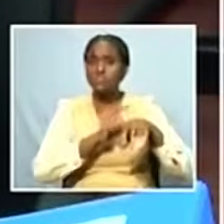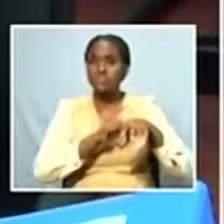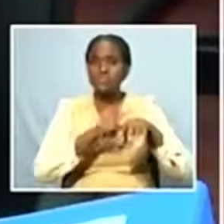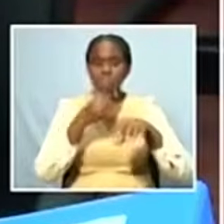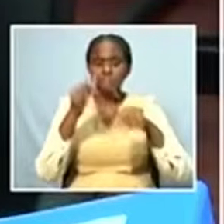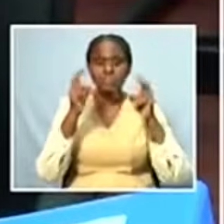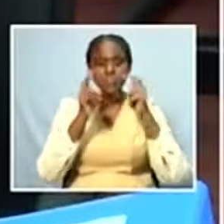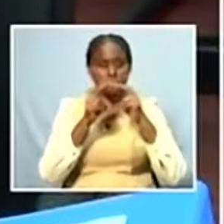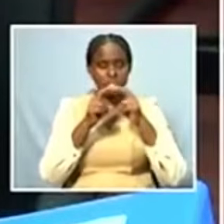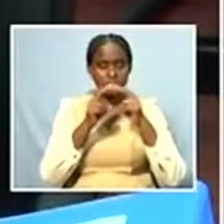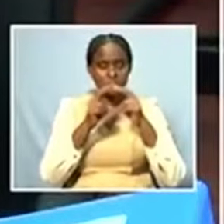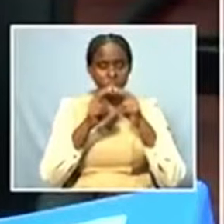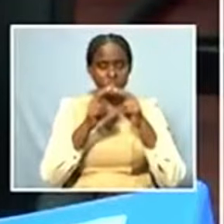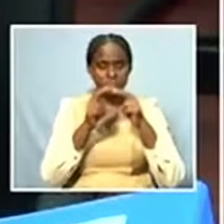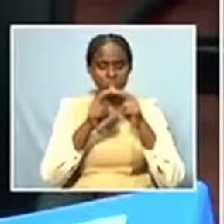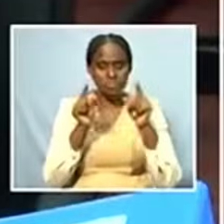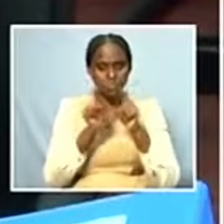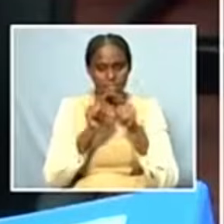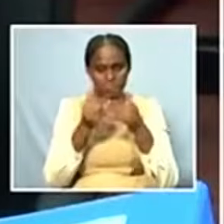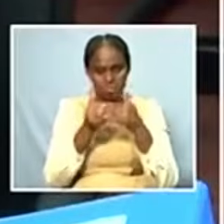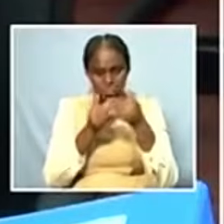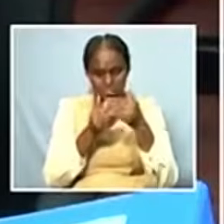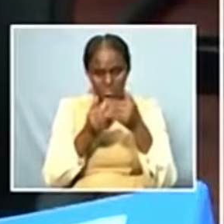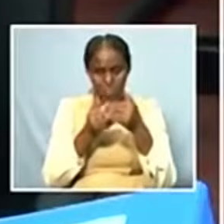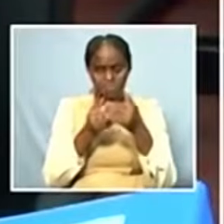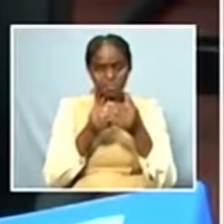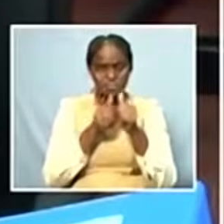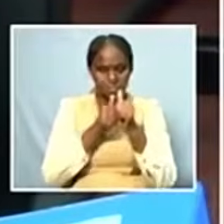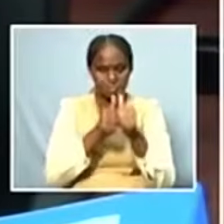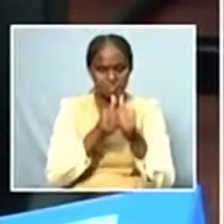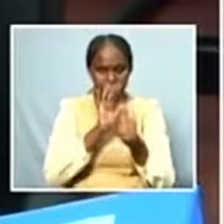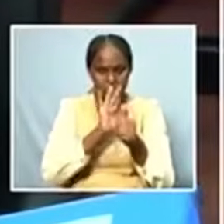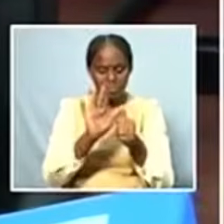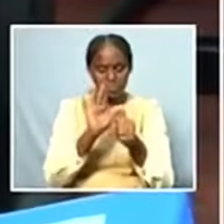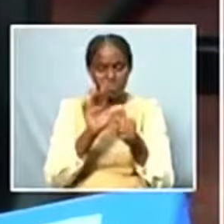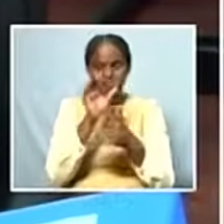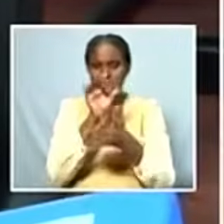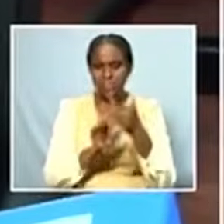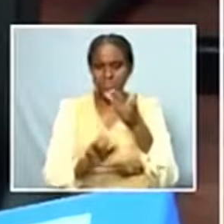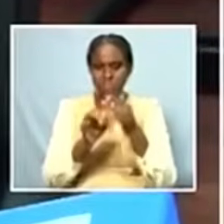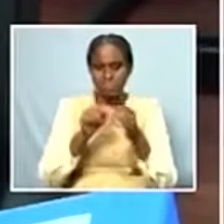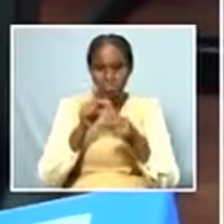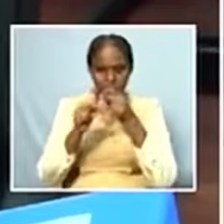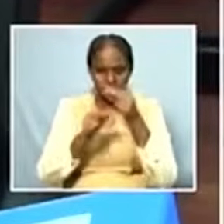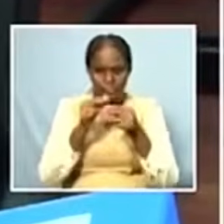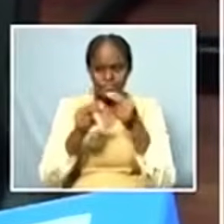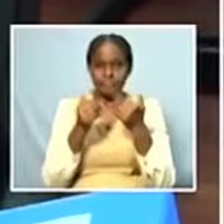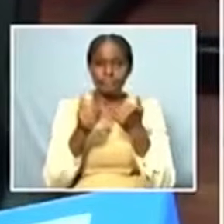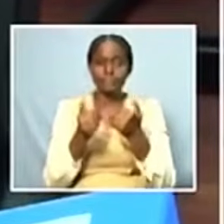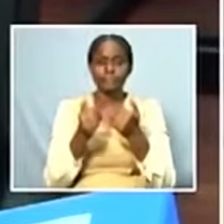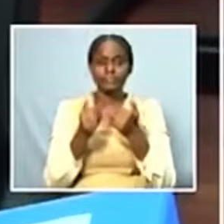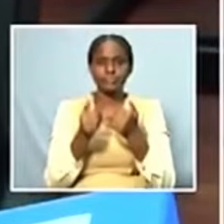the contract be extended based on that clause. So it meant that